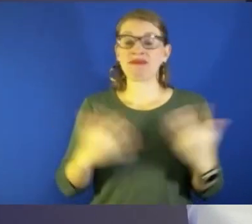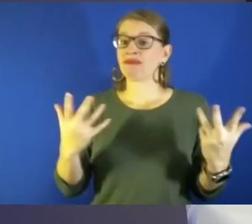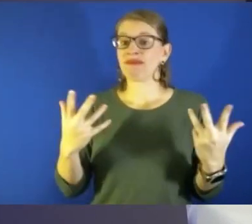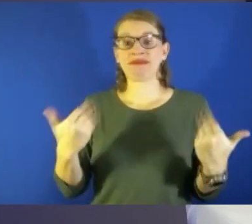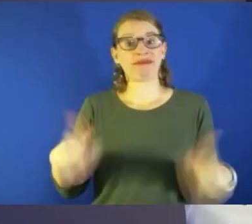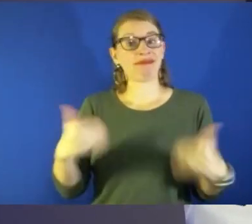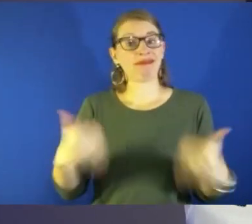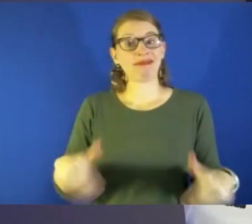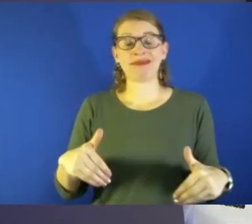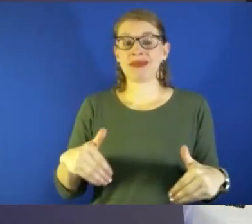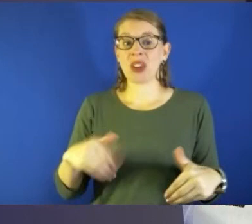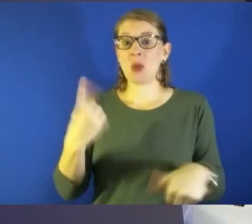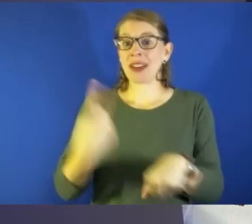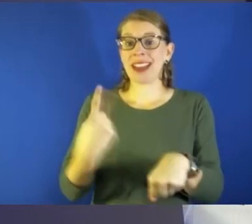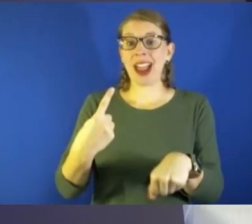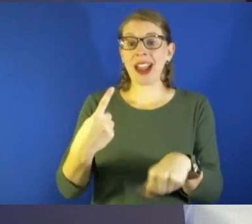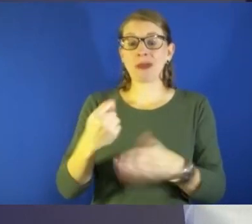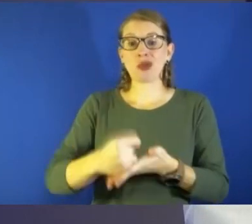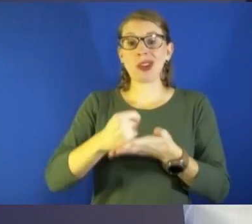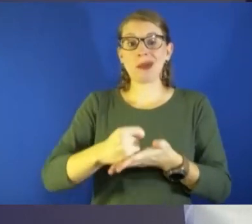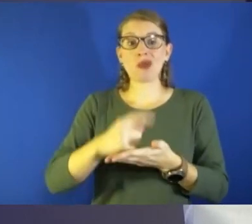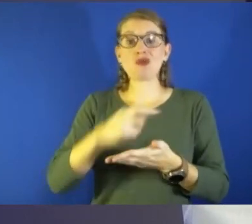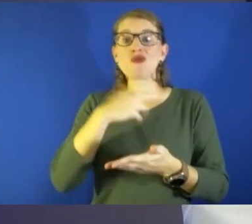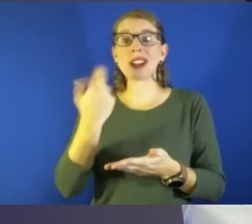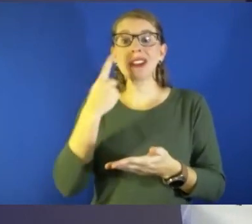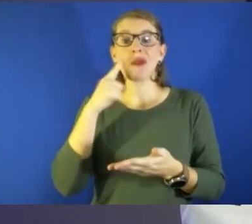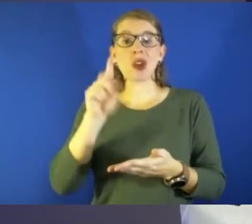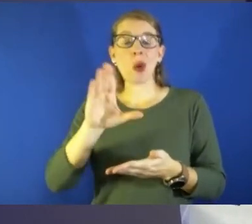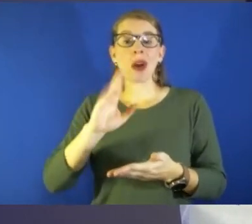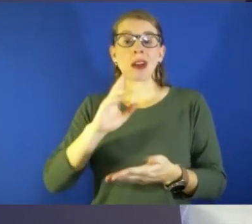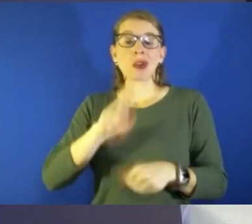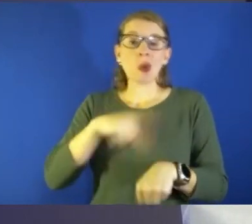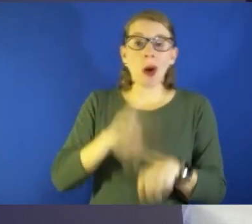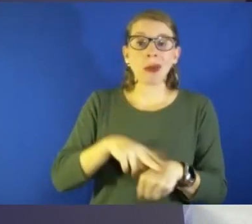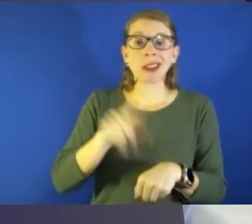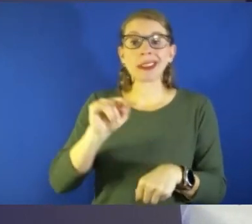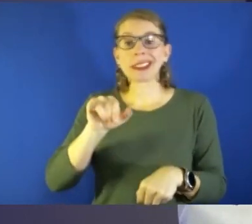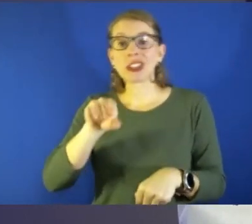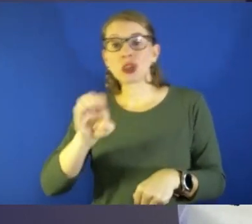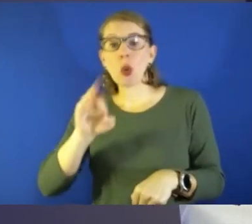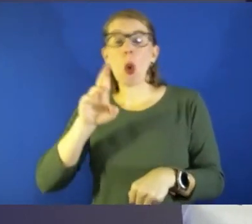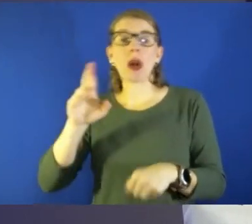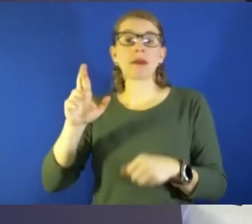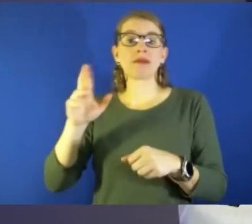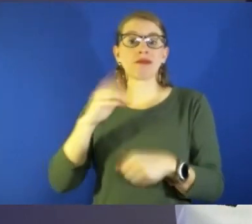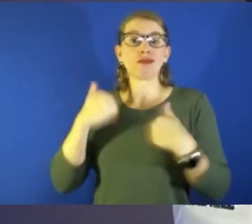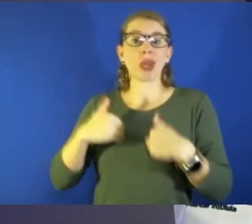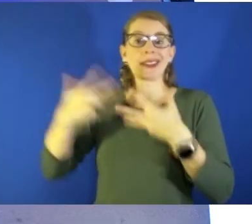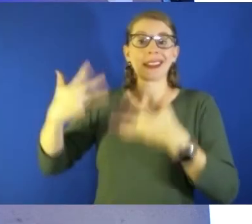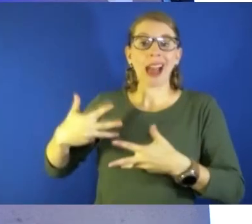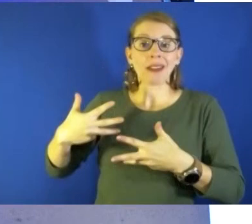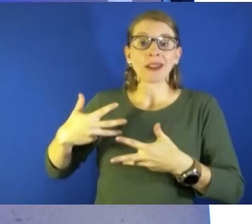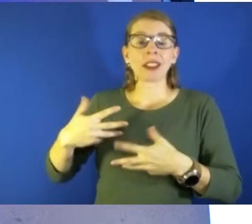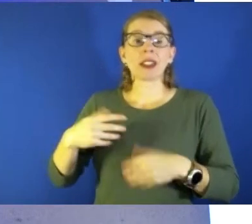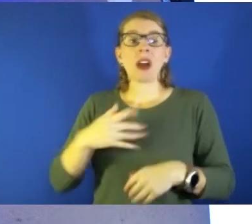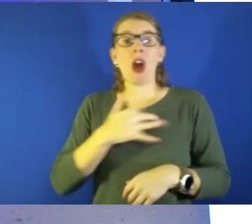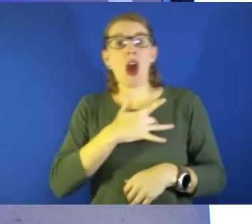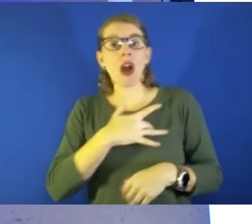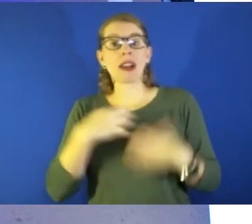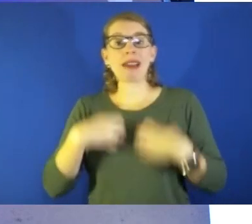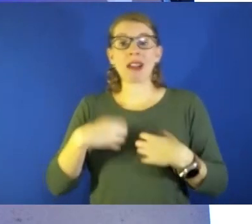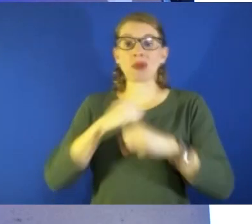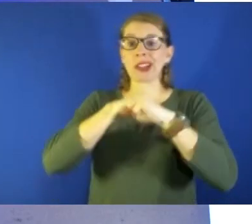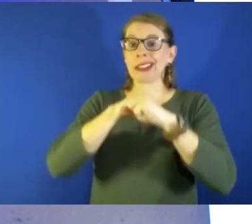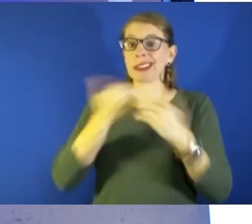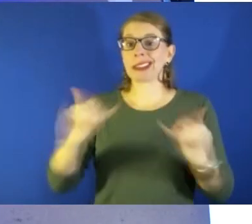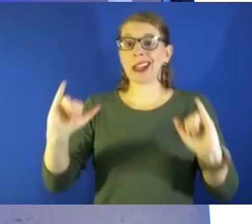any risk to your normal tissue and the rest of the breast or other normal tissues that we're trying to protect, such as heart and lung. So 1